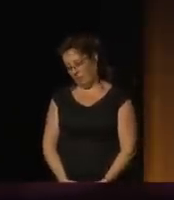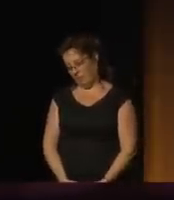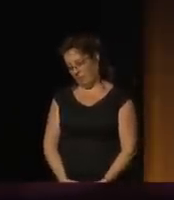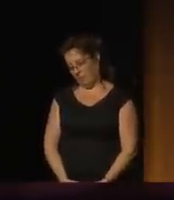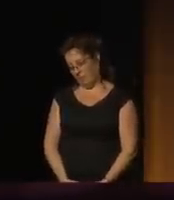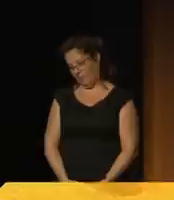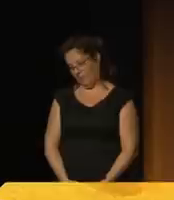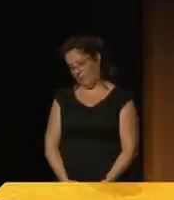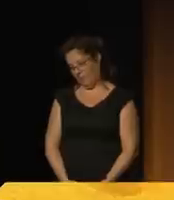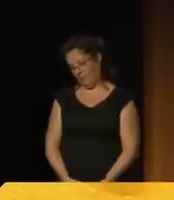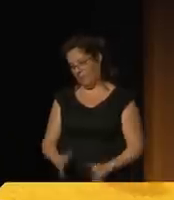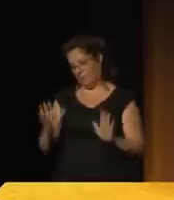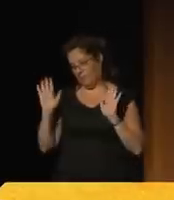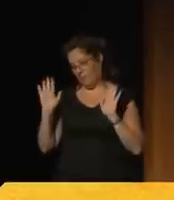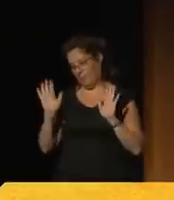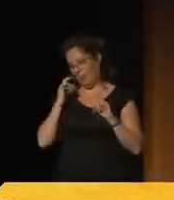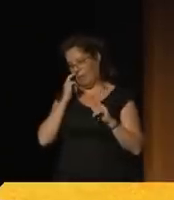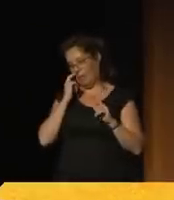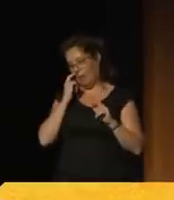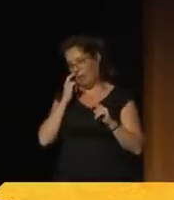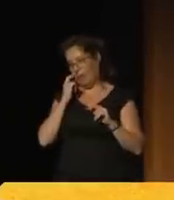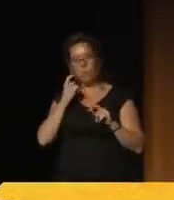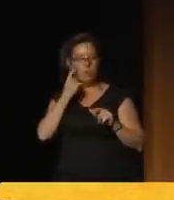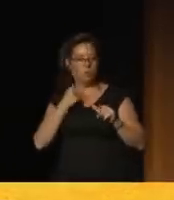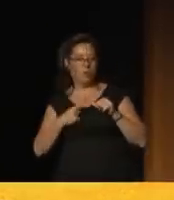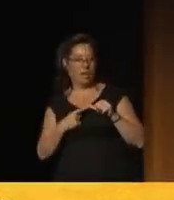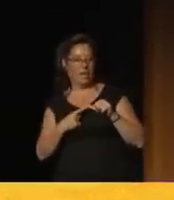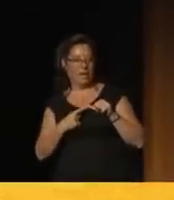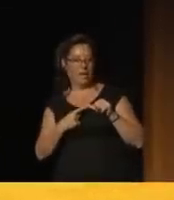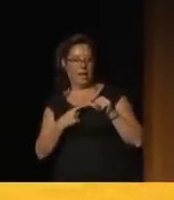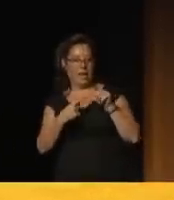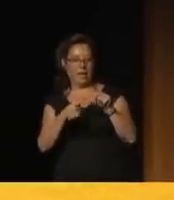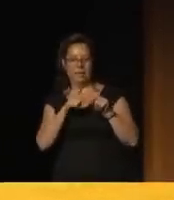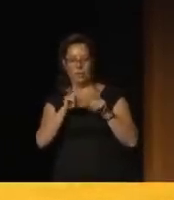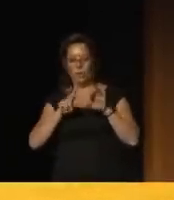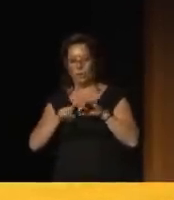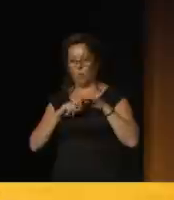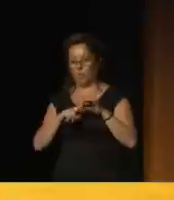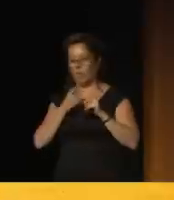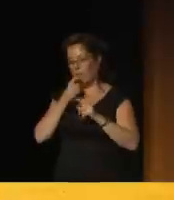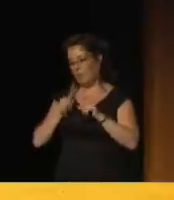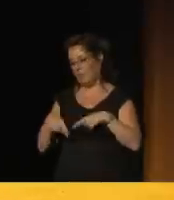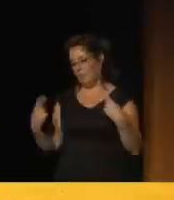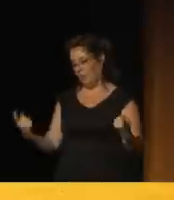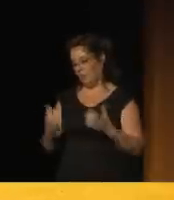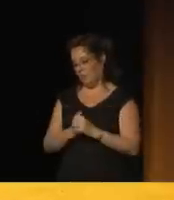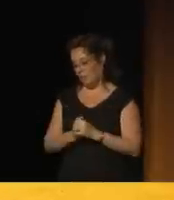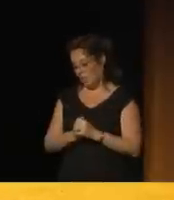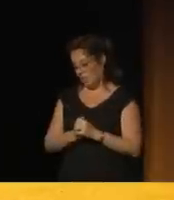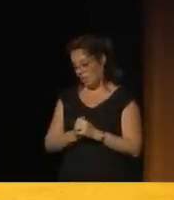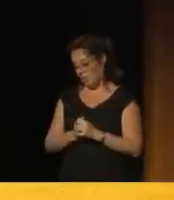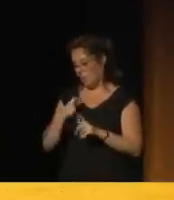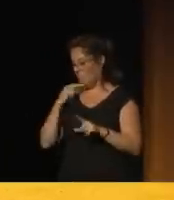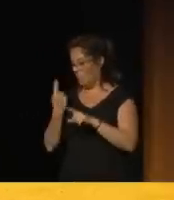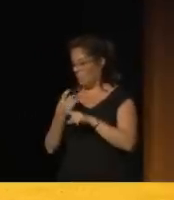So I'm going to try and just sort of take a little bit of a different answer to your question to try and sort of move it forwards a bit. And I think, you know, we've talked a lot about